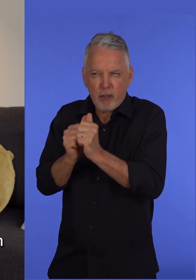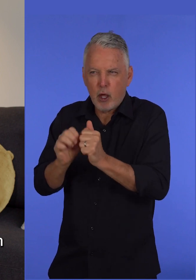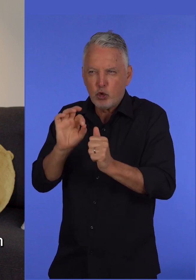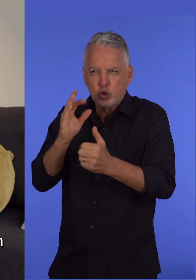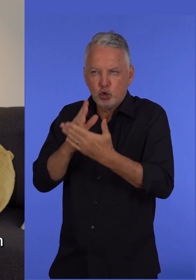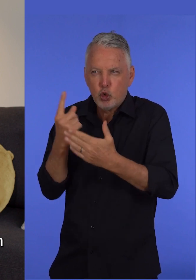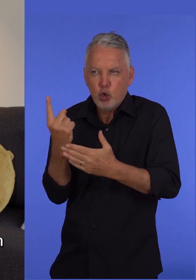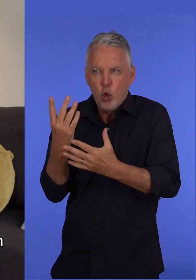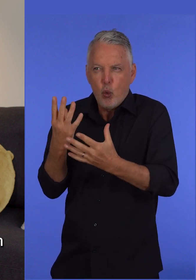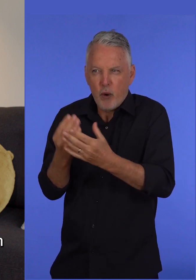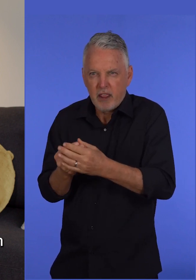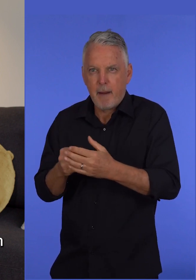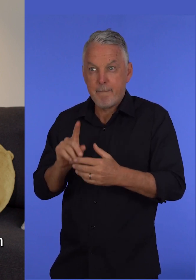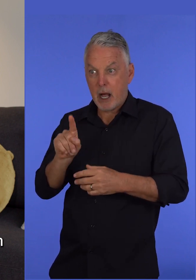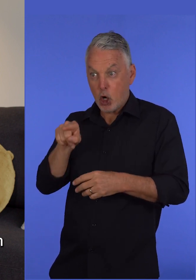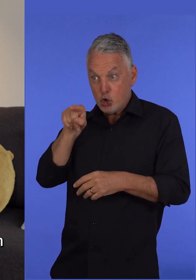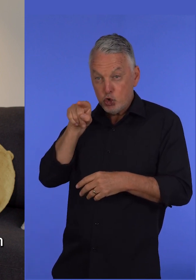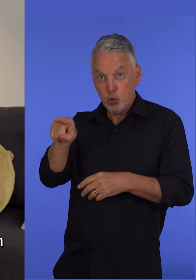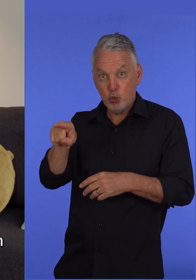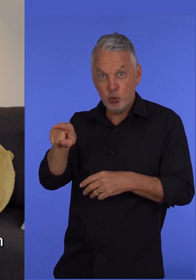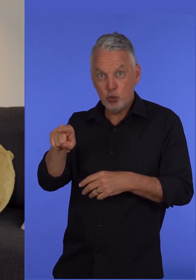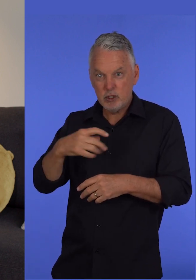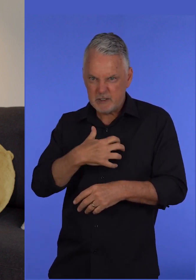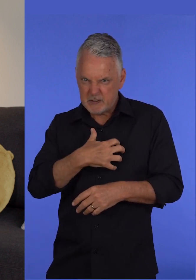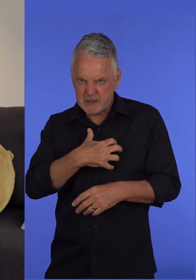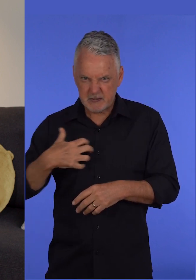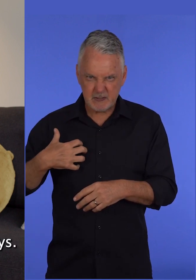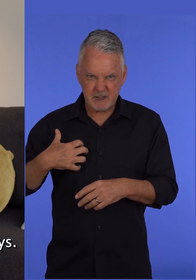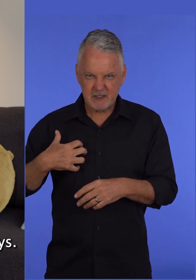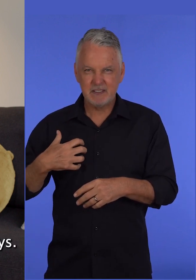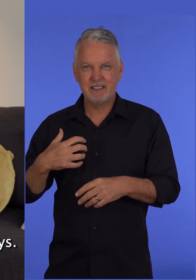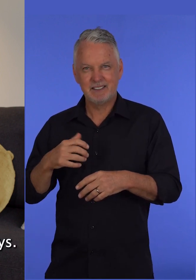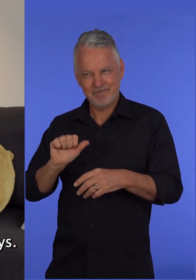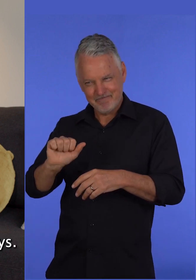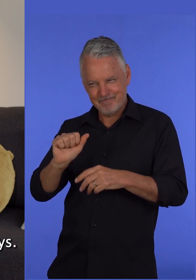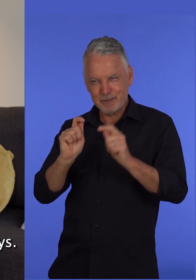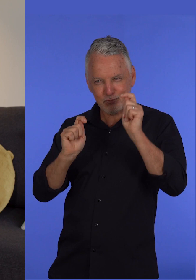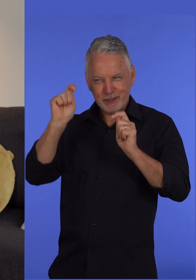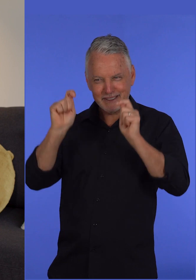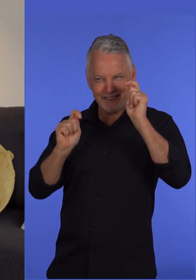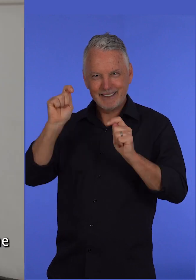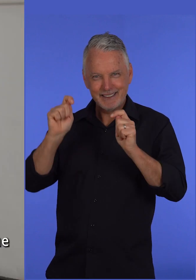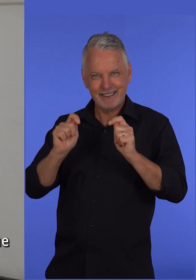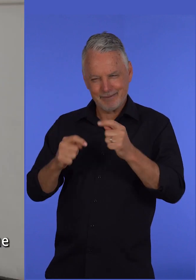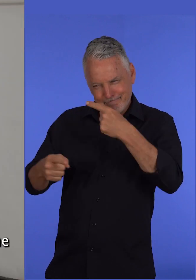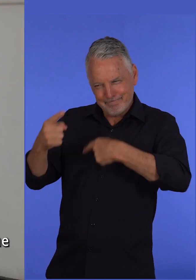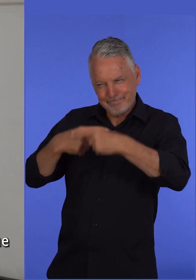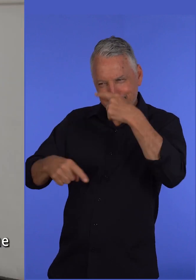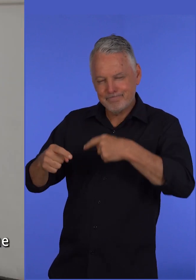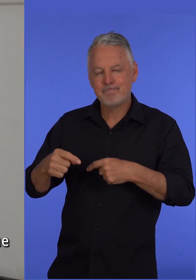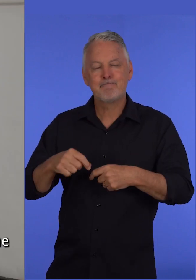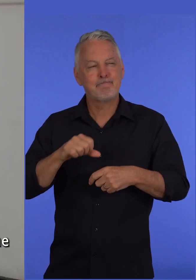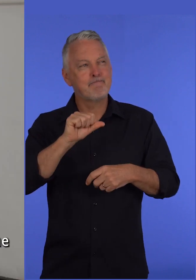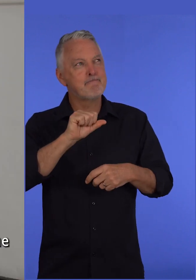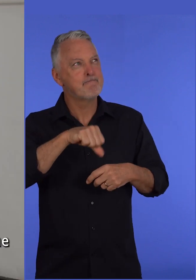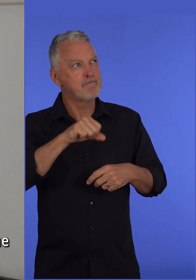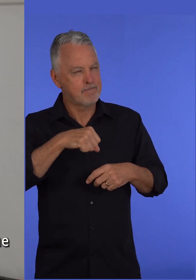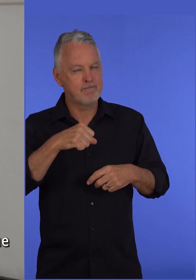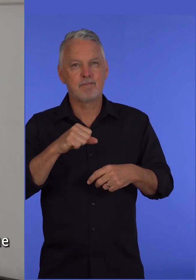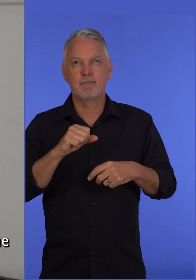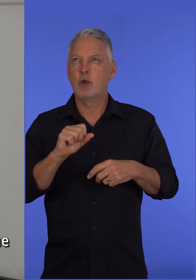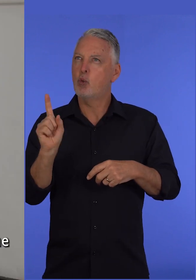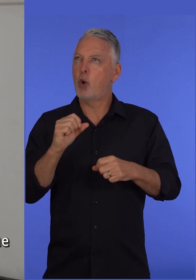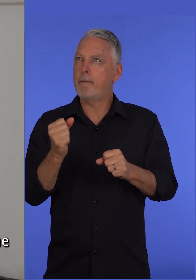whoever's there, with such grit and determination. Talk through those early days. What I had that